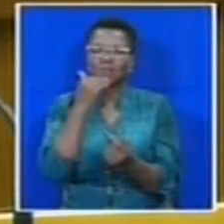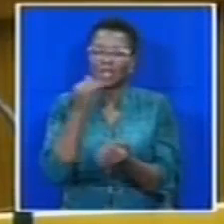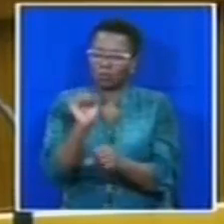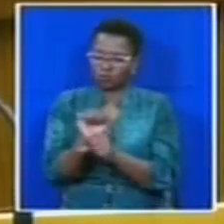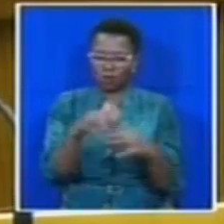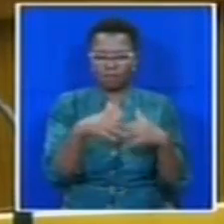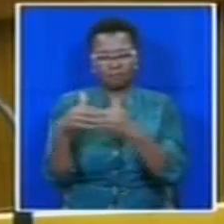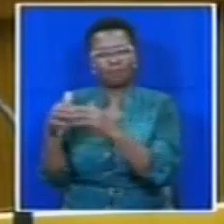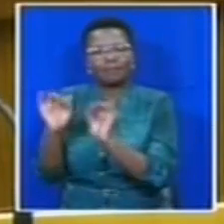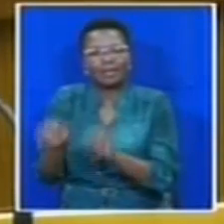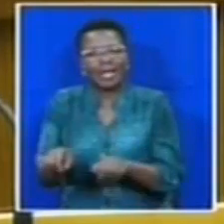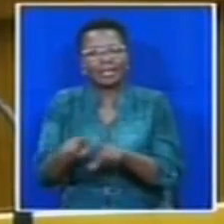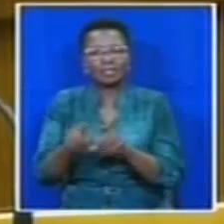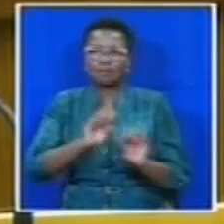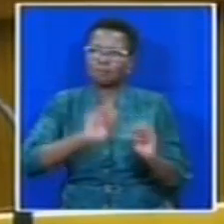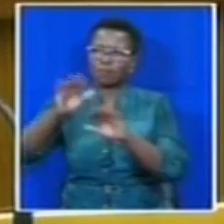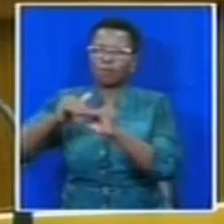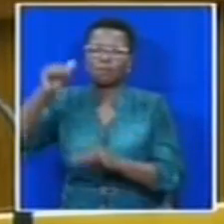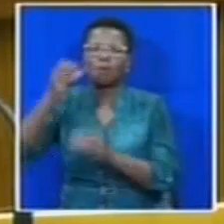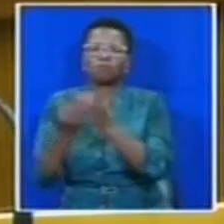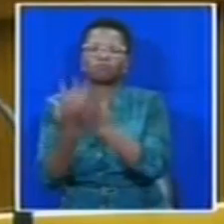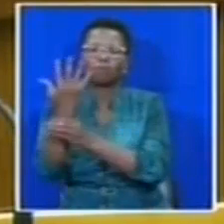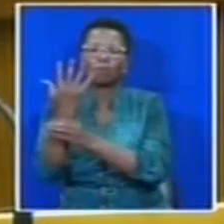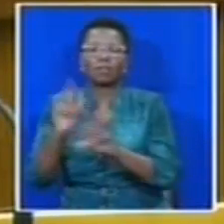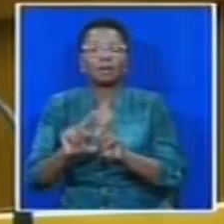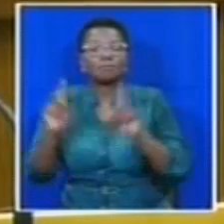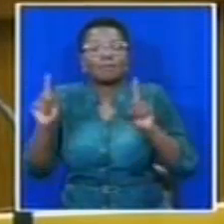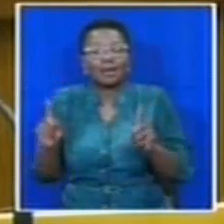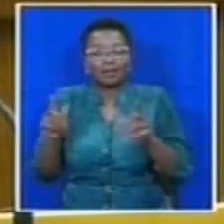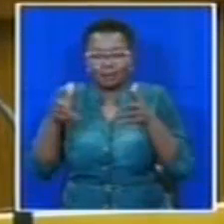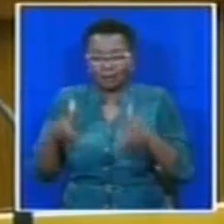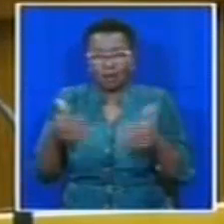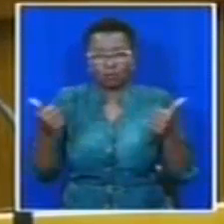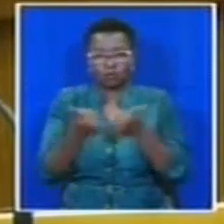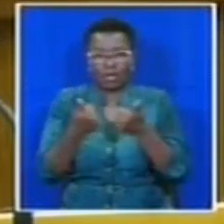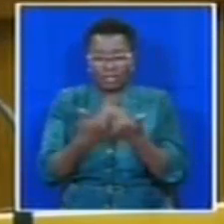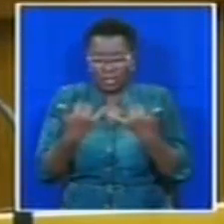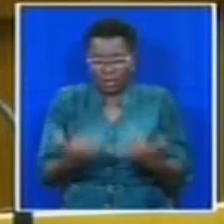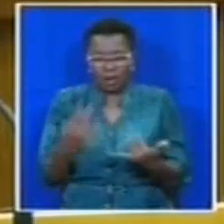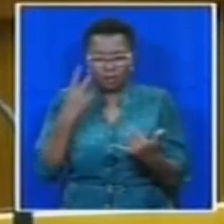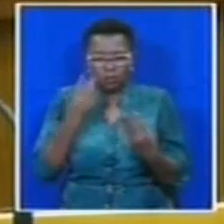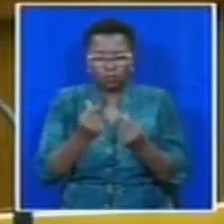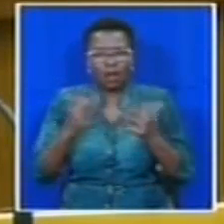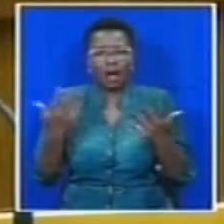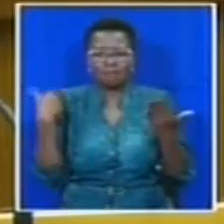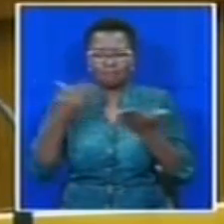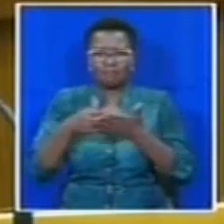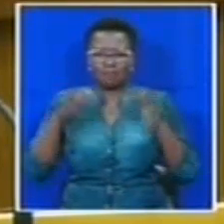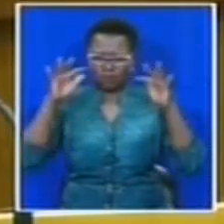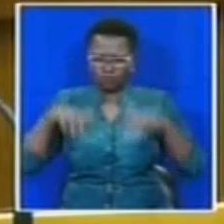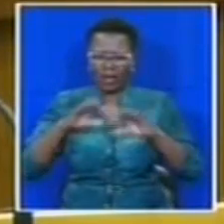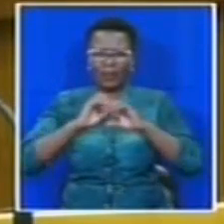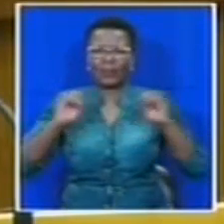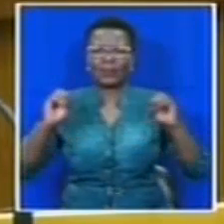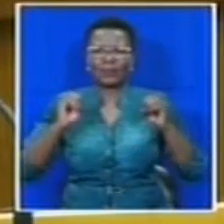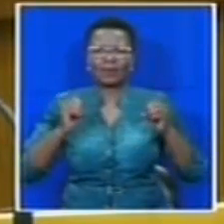creation and export growth. But we have to manage the challenges, as we have, of drought and volatile commodity markets as